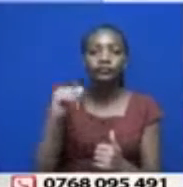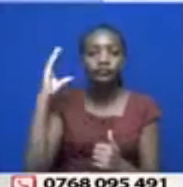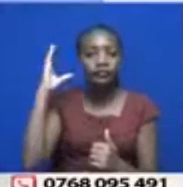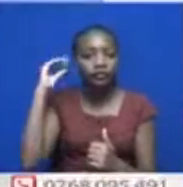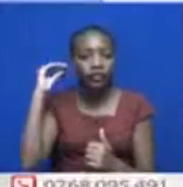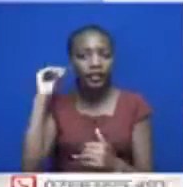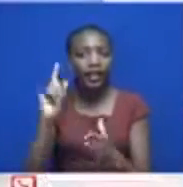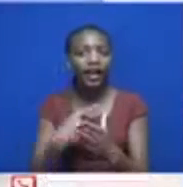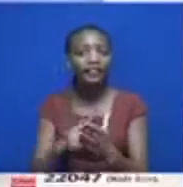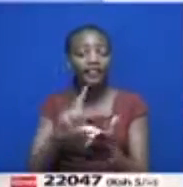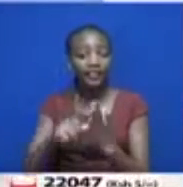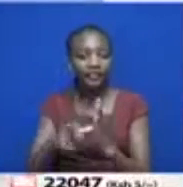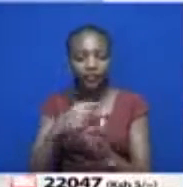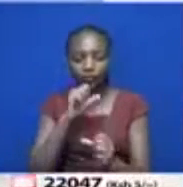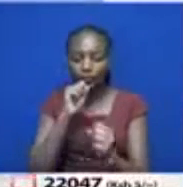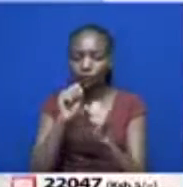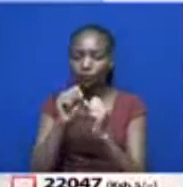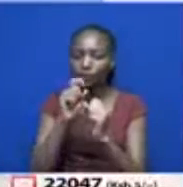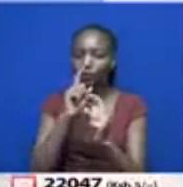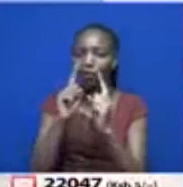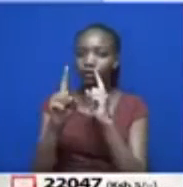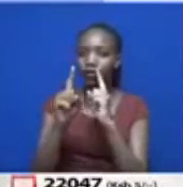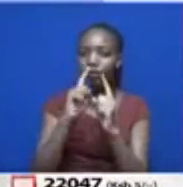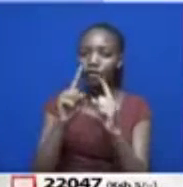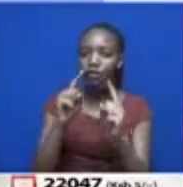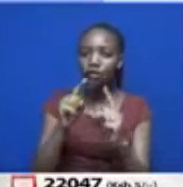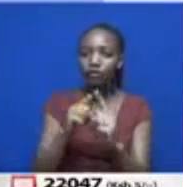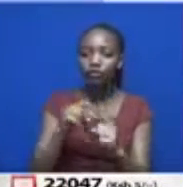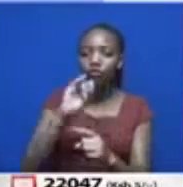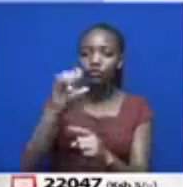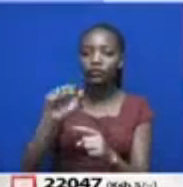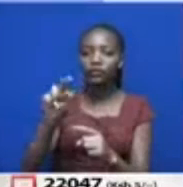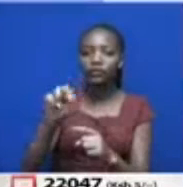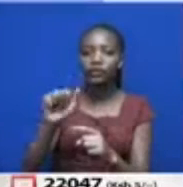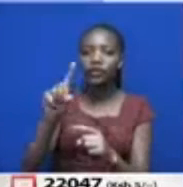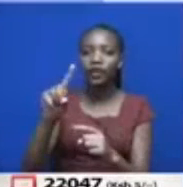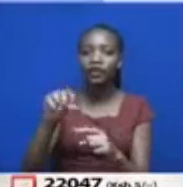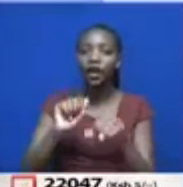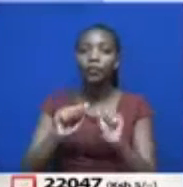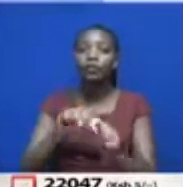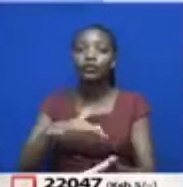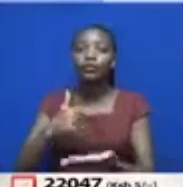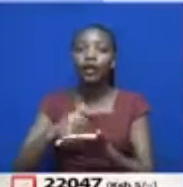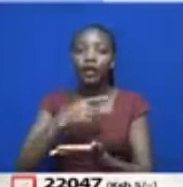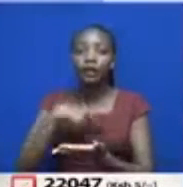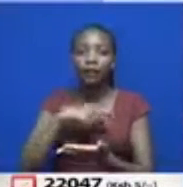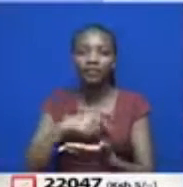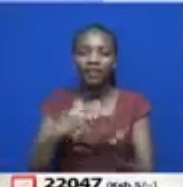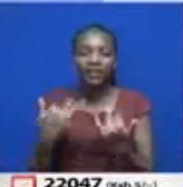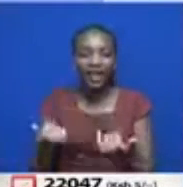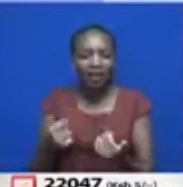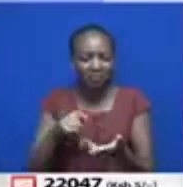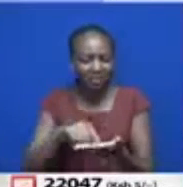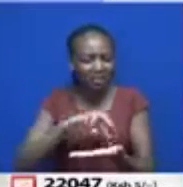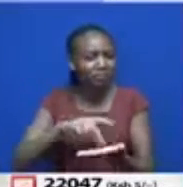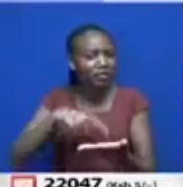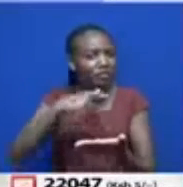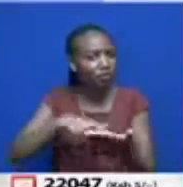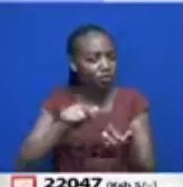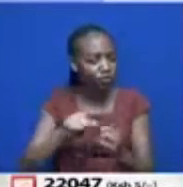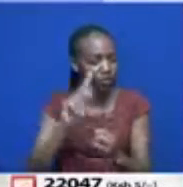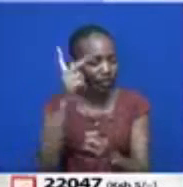na mhadhiri wa chuo kikuu cha Masinde Muliro anafahamika kama Gerard Majani, aweze kutueleza hili sasa linamaanisha nini kwa nchi ya